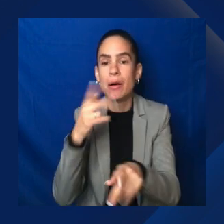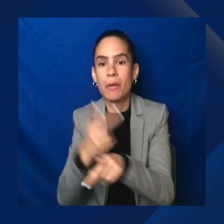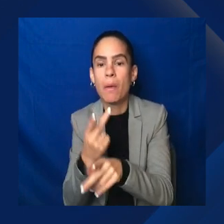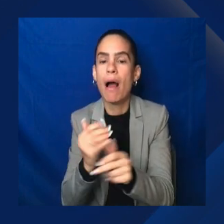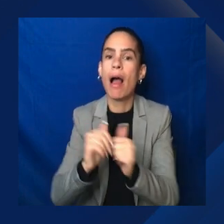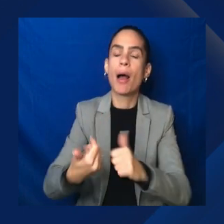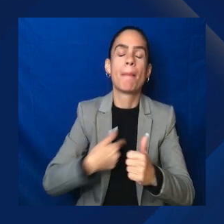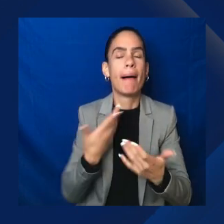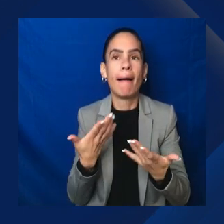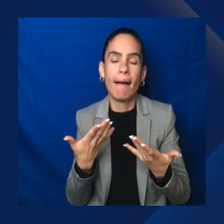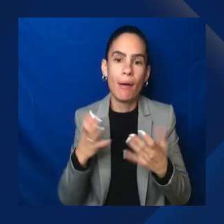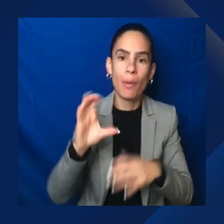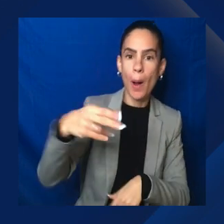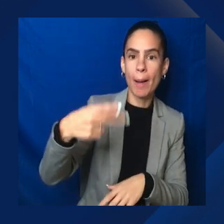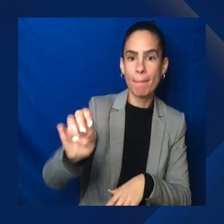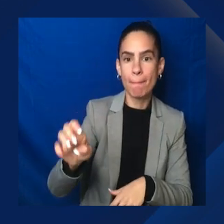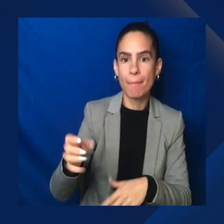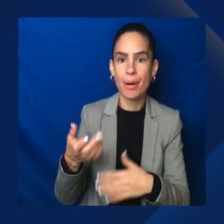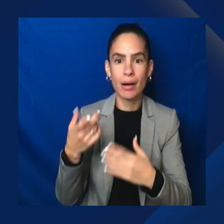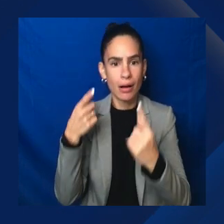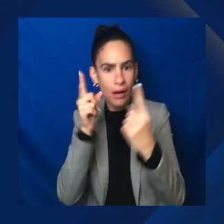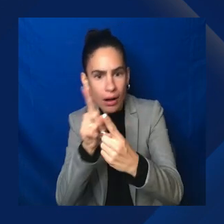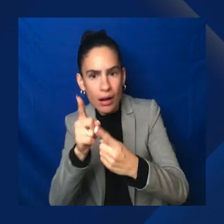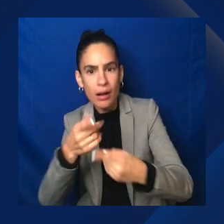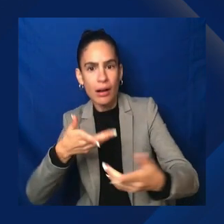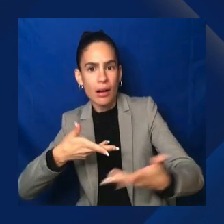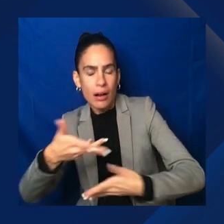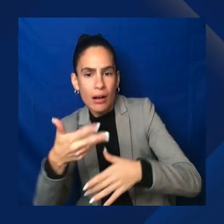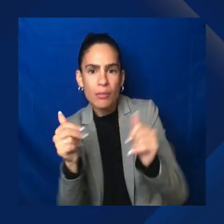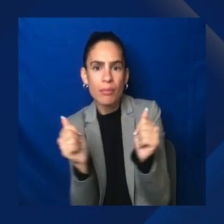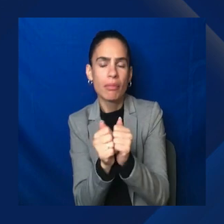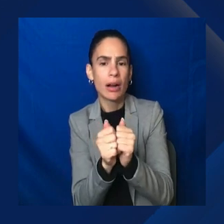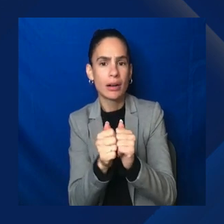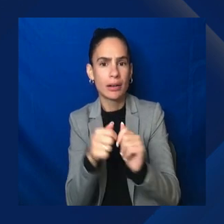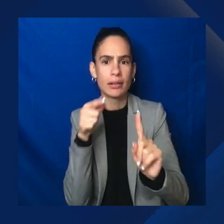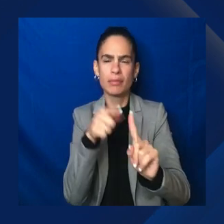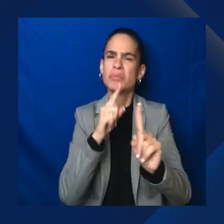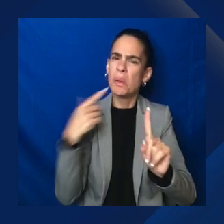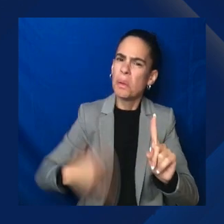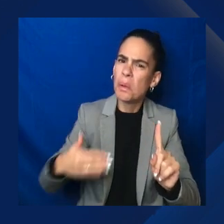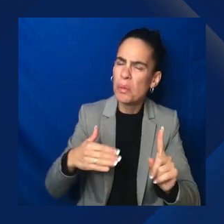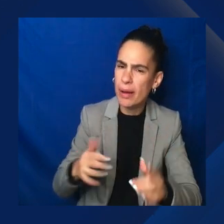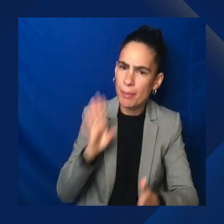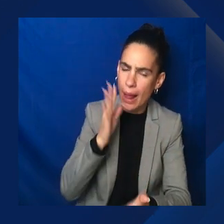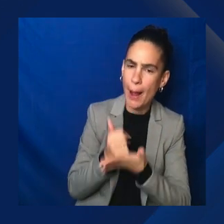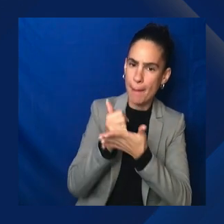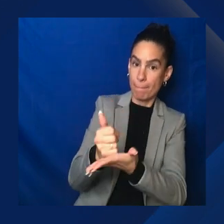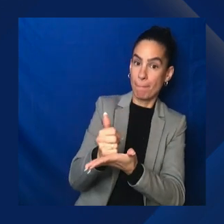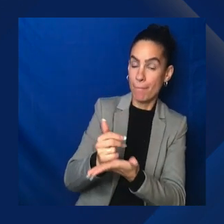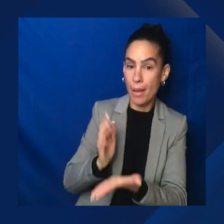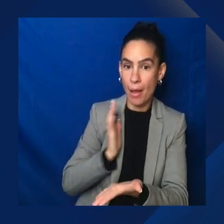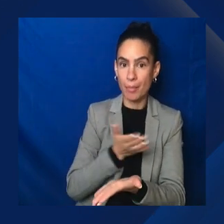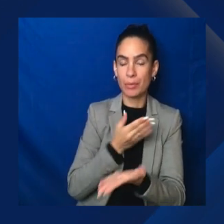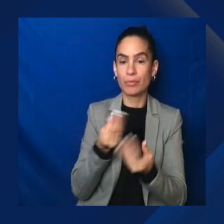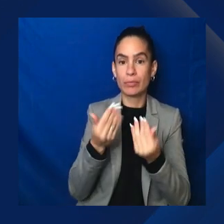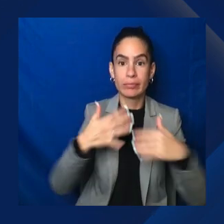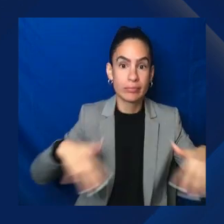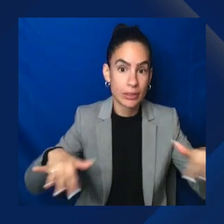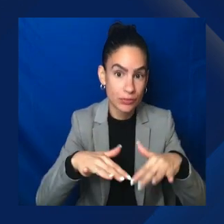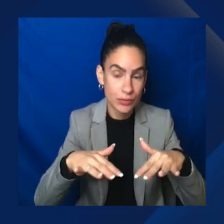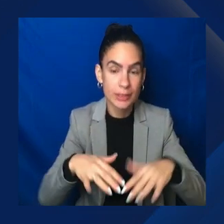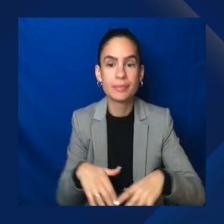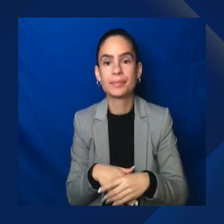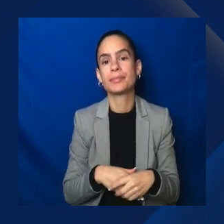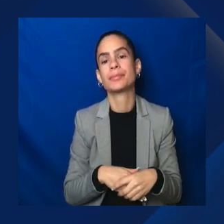with would very much help this situation in our area. Also, just the fact